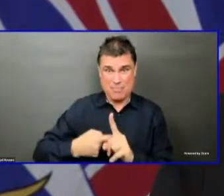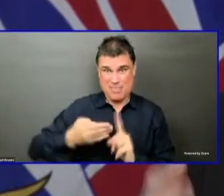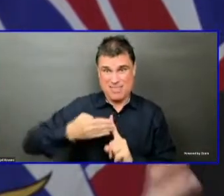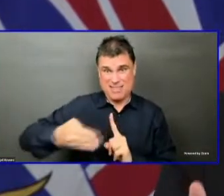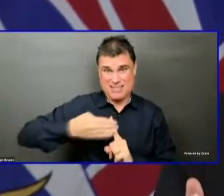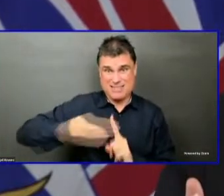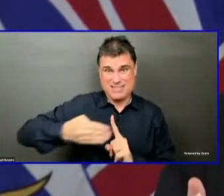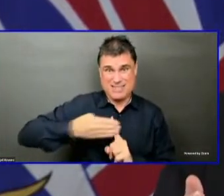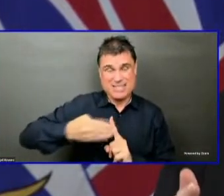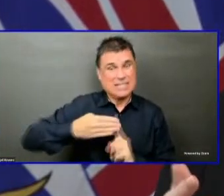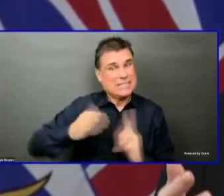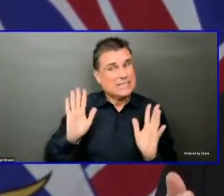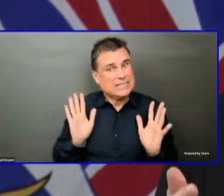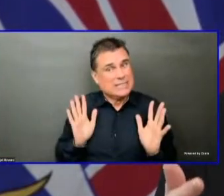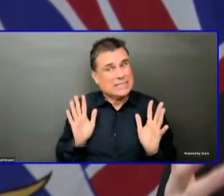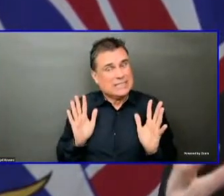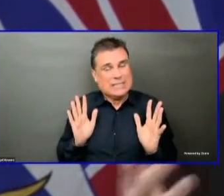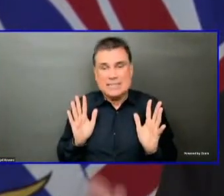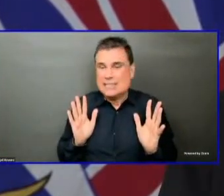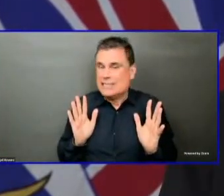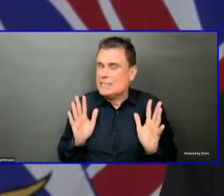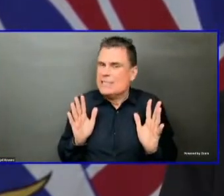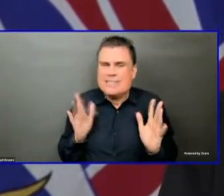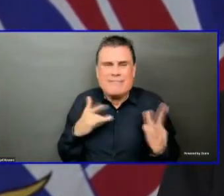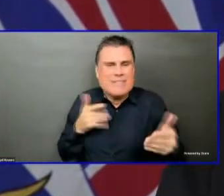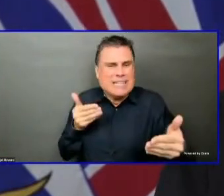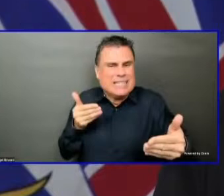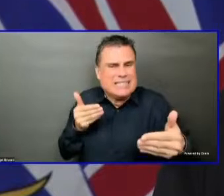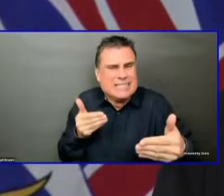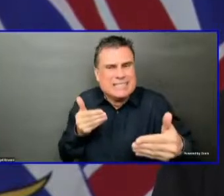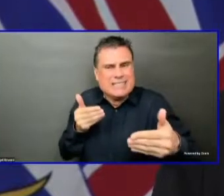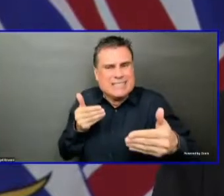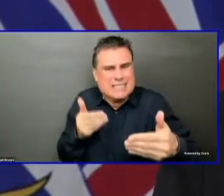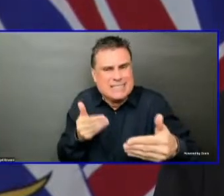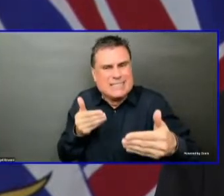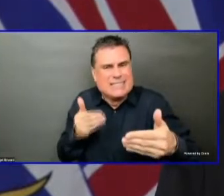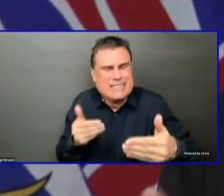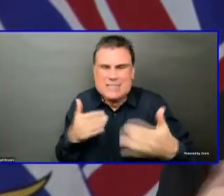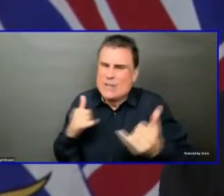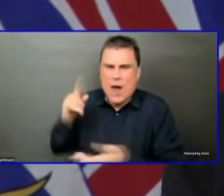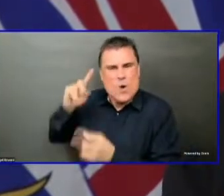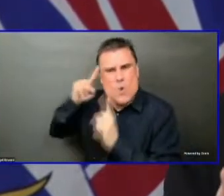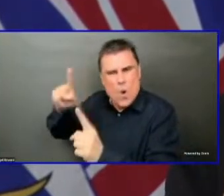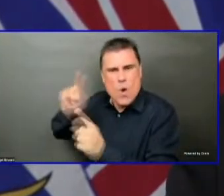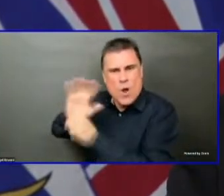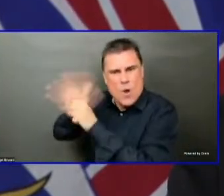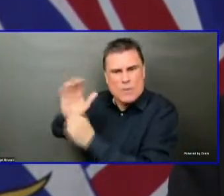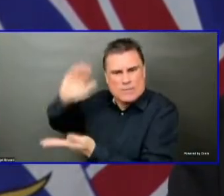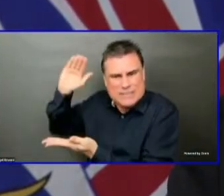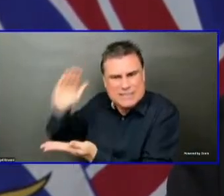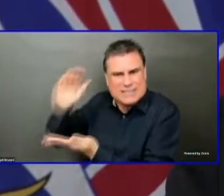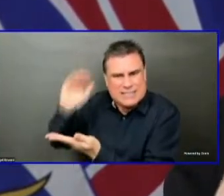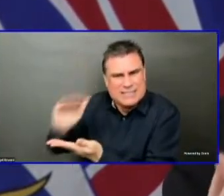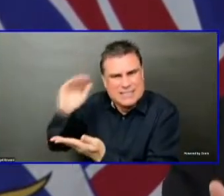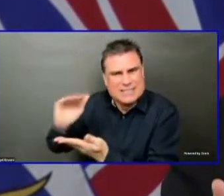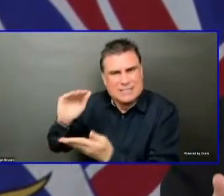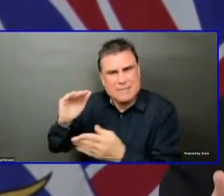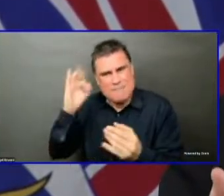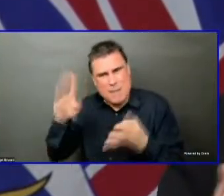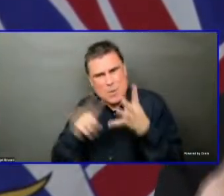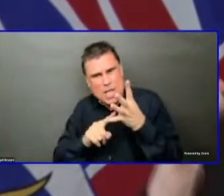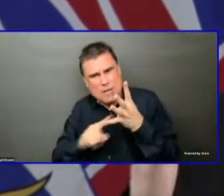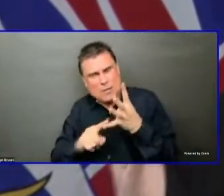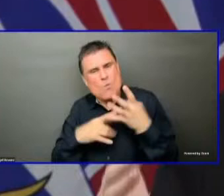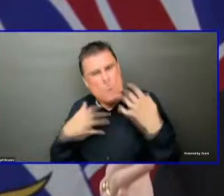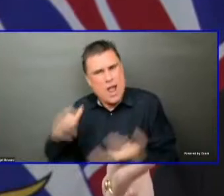We're buying time right now between now and the end of the month to understand these variants of concern, to get a better handle